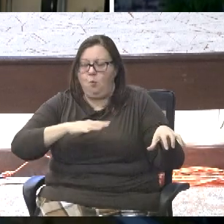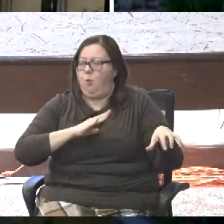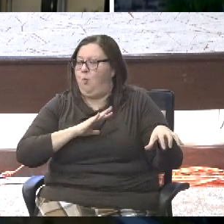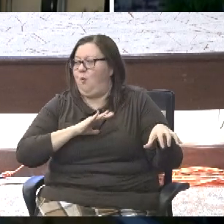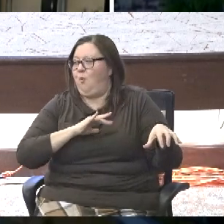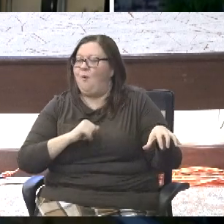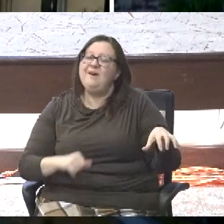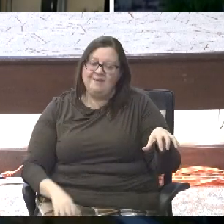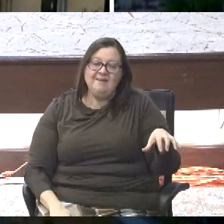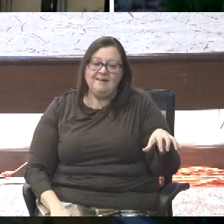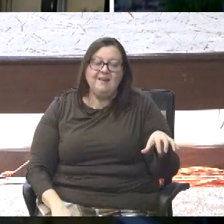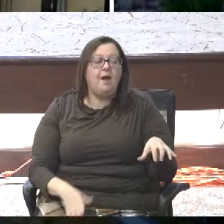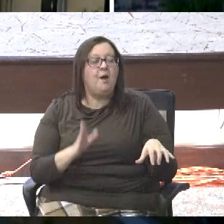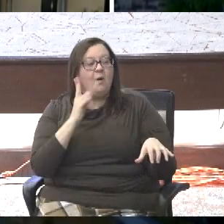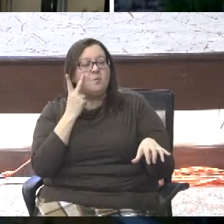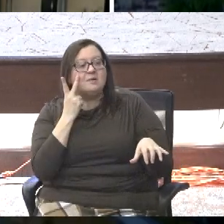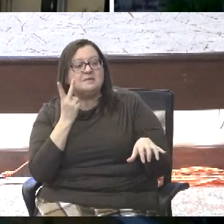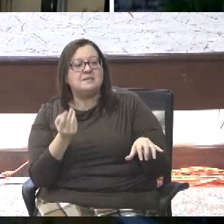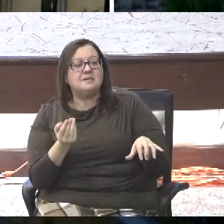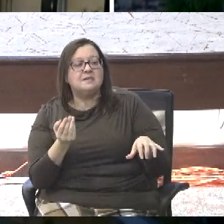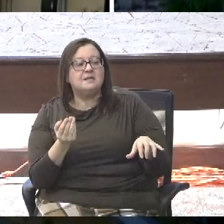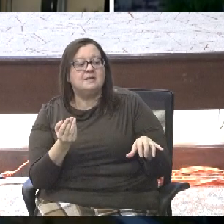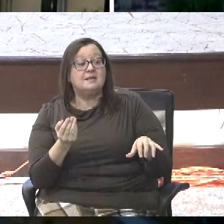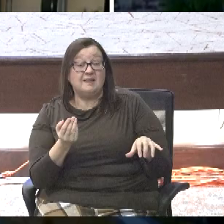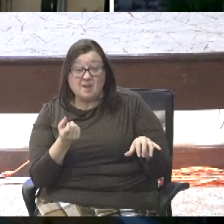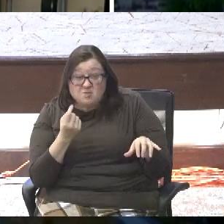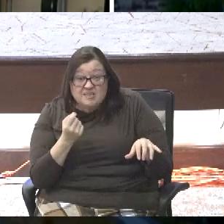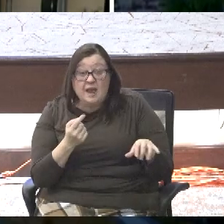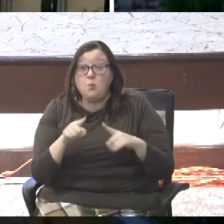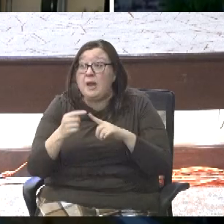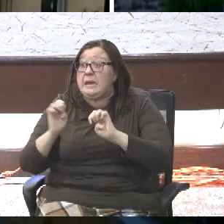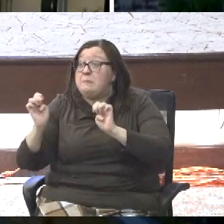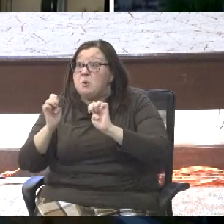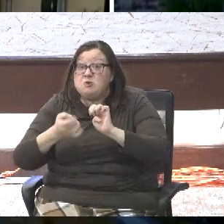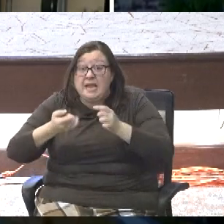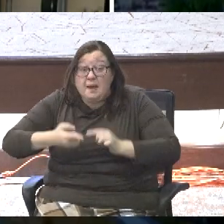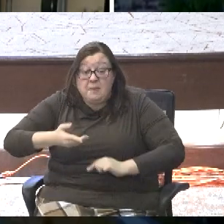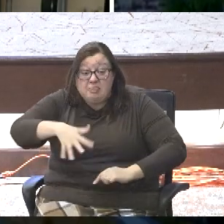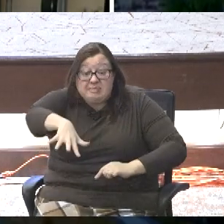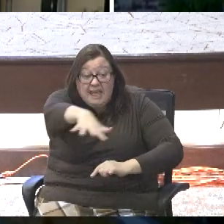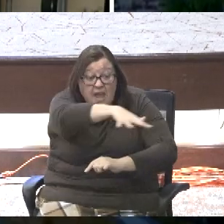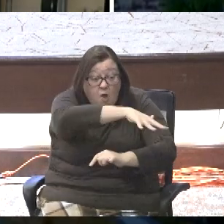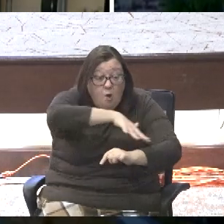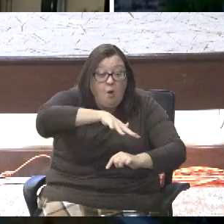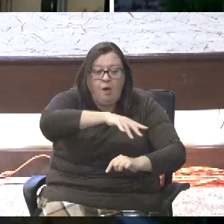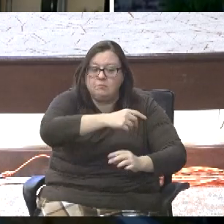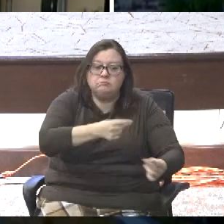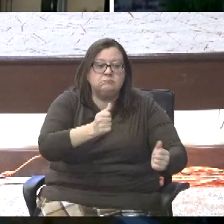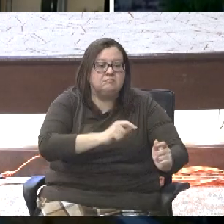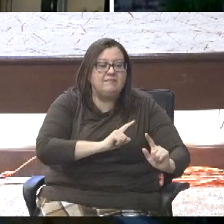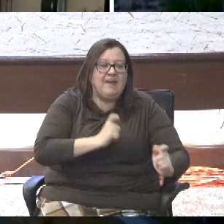certainly see some reduced response times for emergency calls in that area.